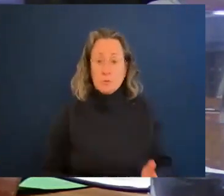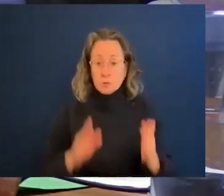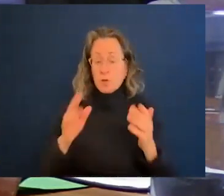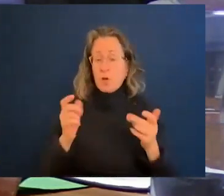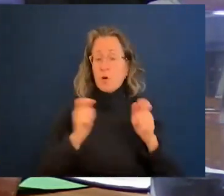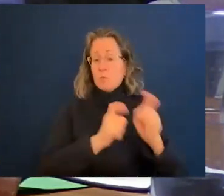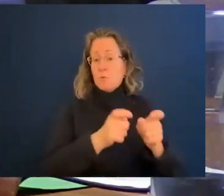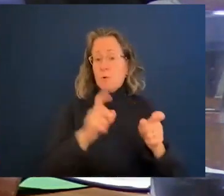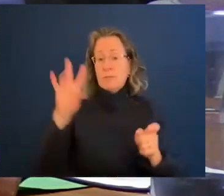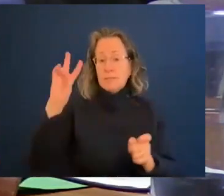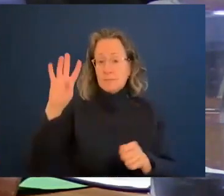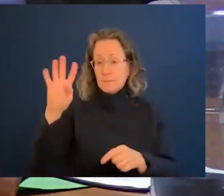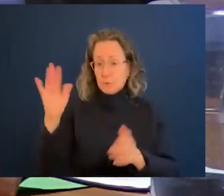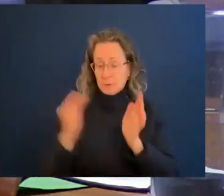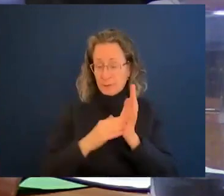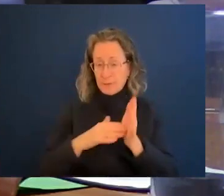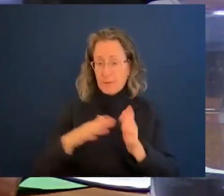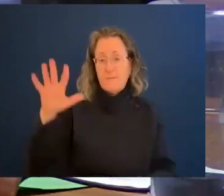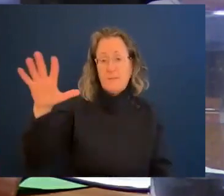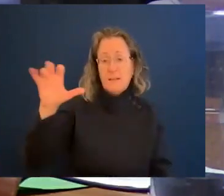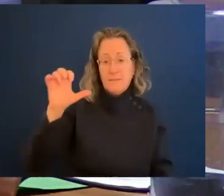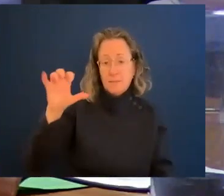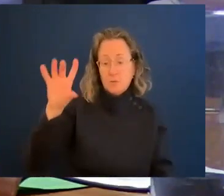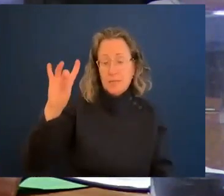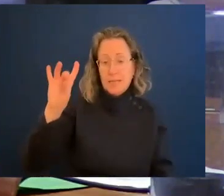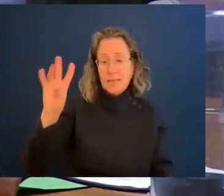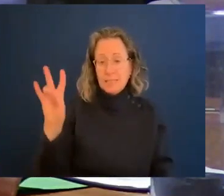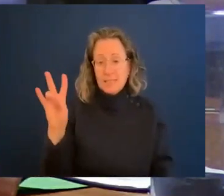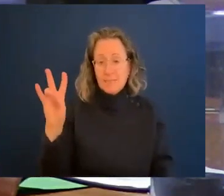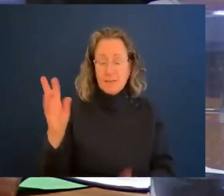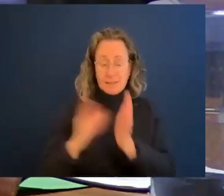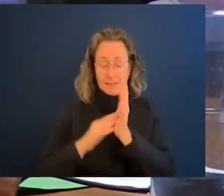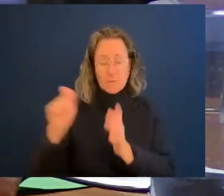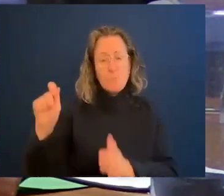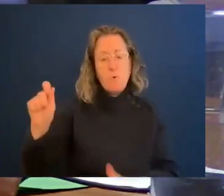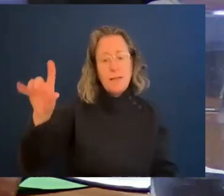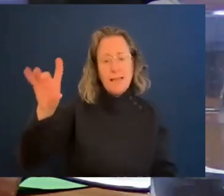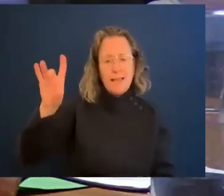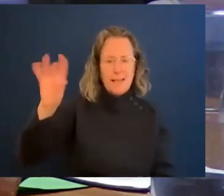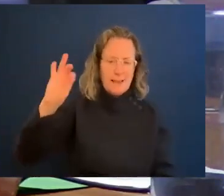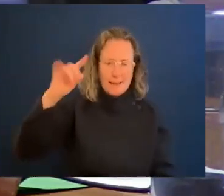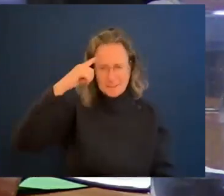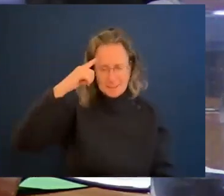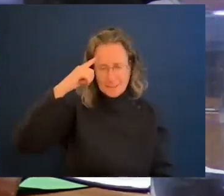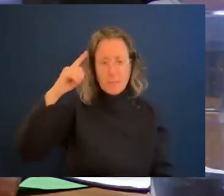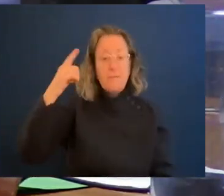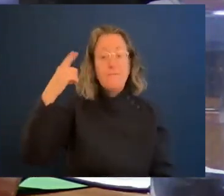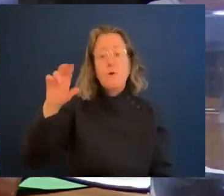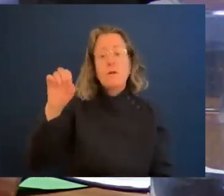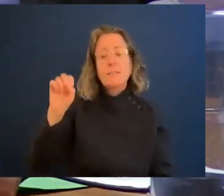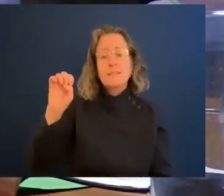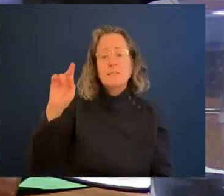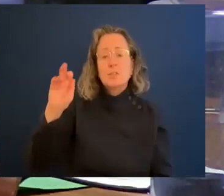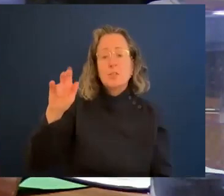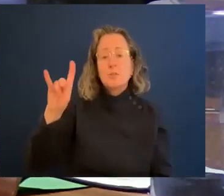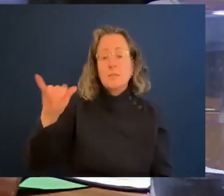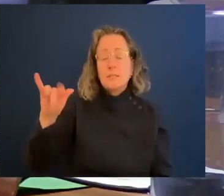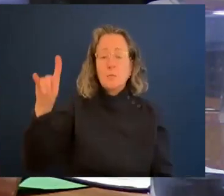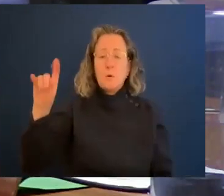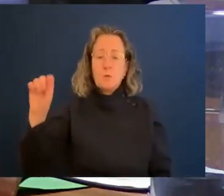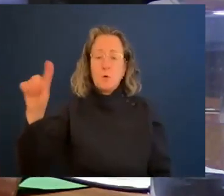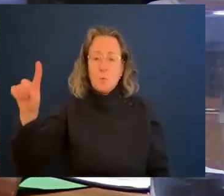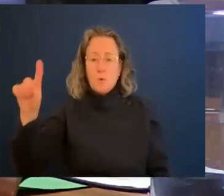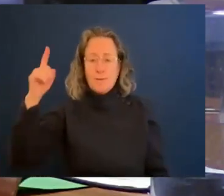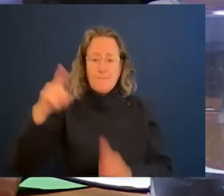of seventy four thousand five hundred and eighty seven dollars and eighty nine cents to security 101 of Marlboro Mass for